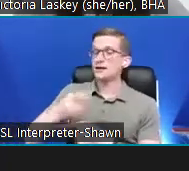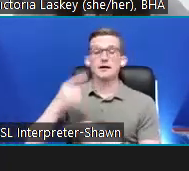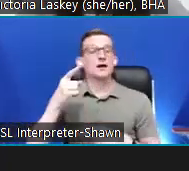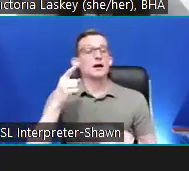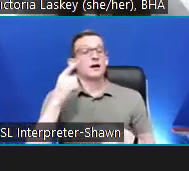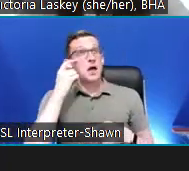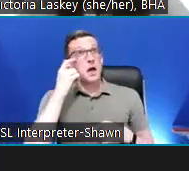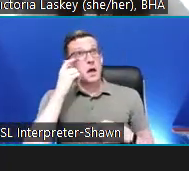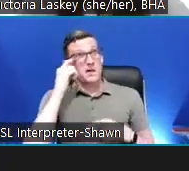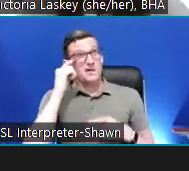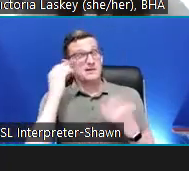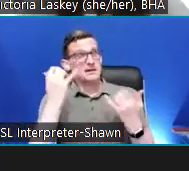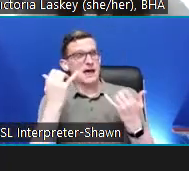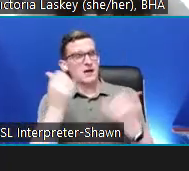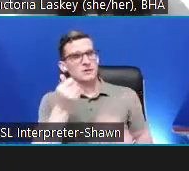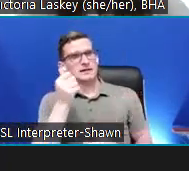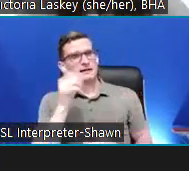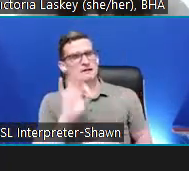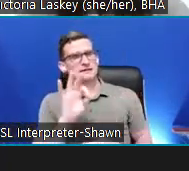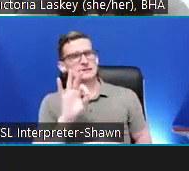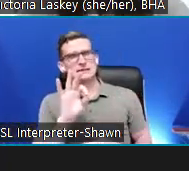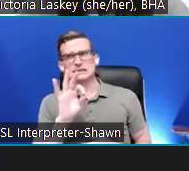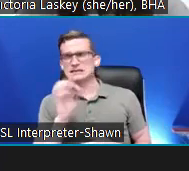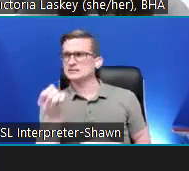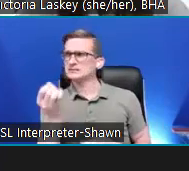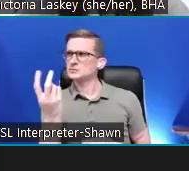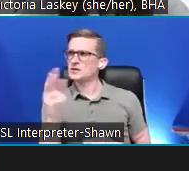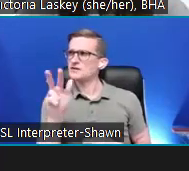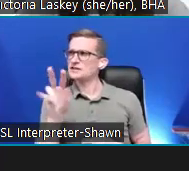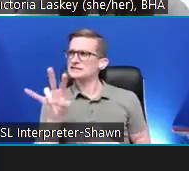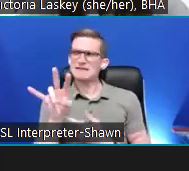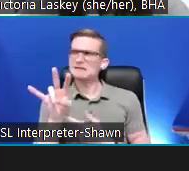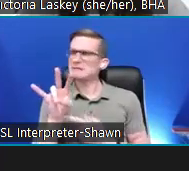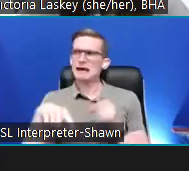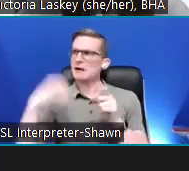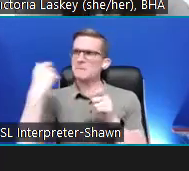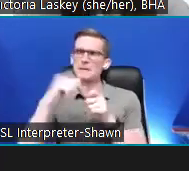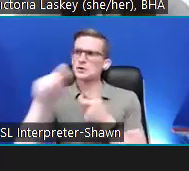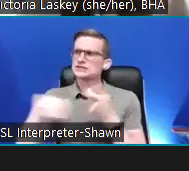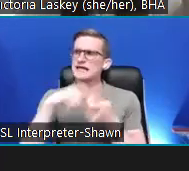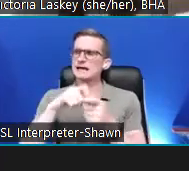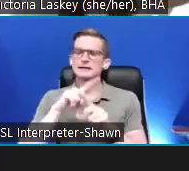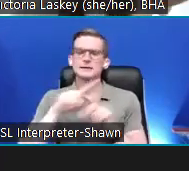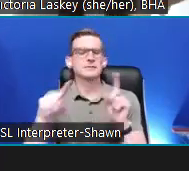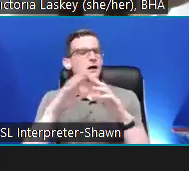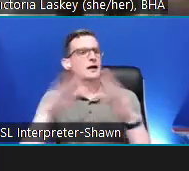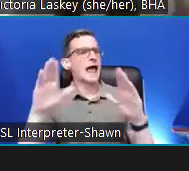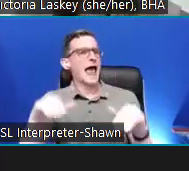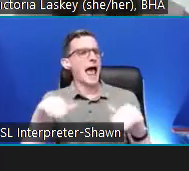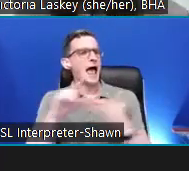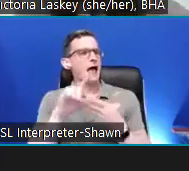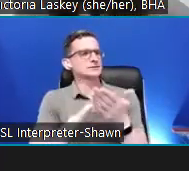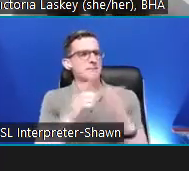1237? It's not coming to me right now. A House bill from several years ago, which created the behavioral